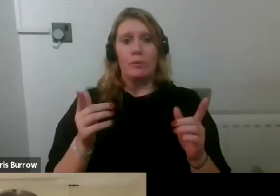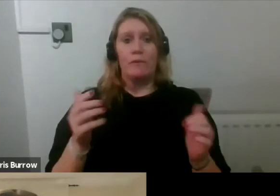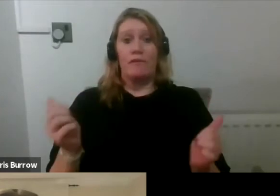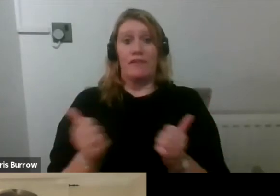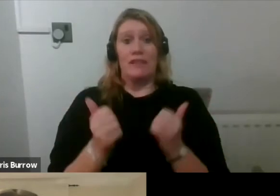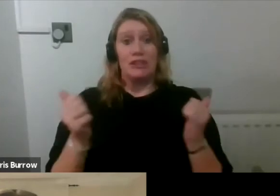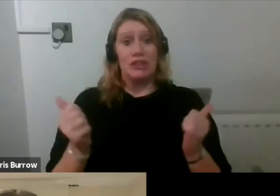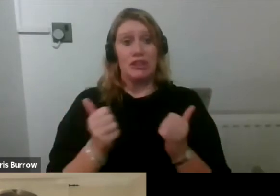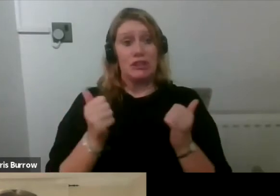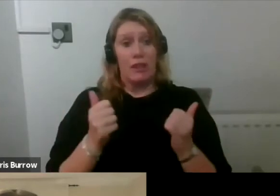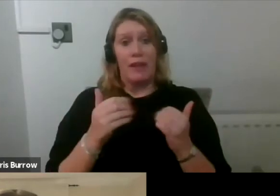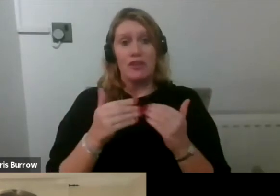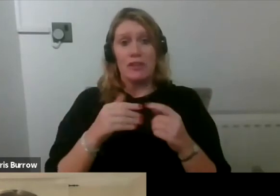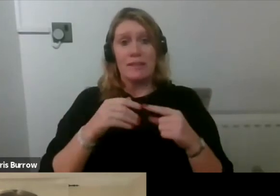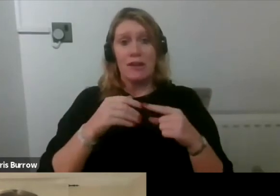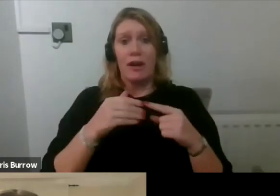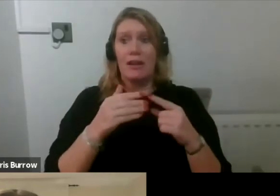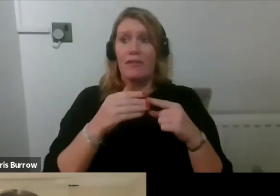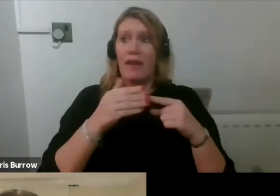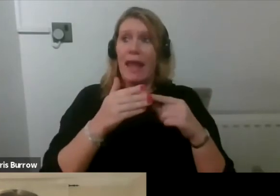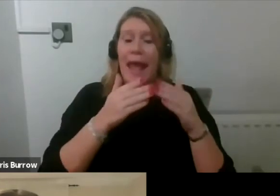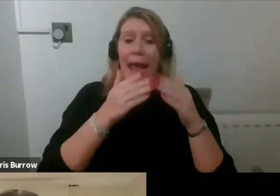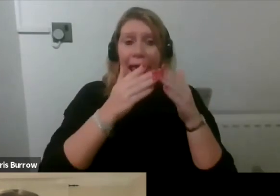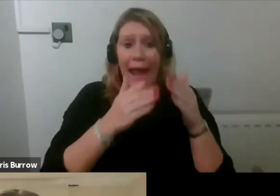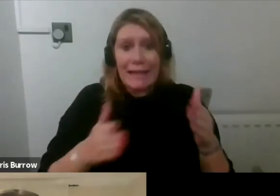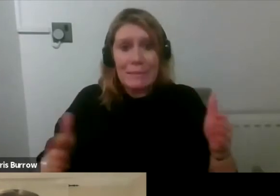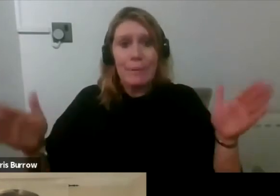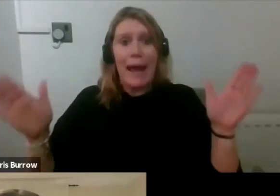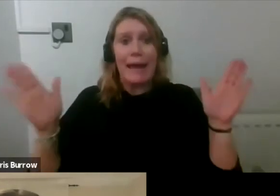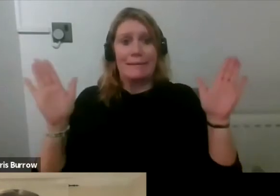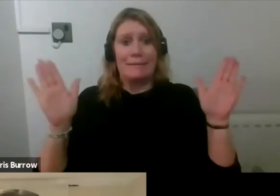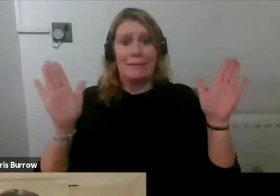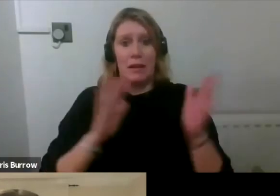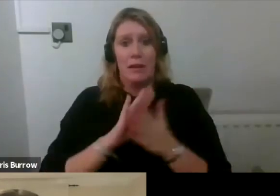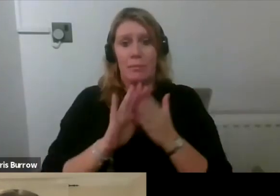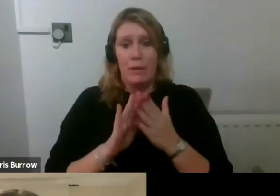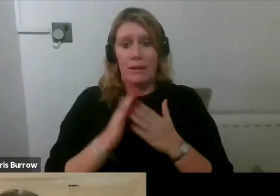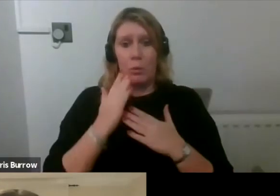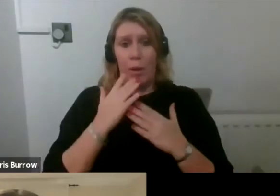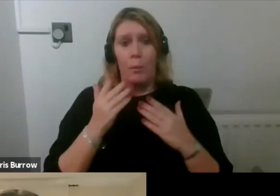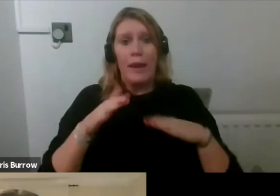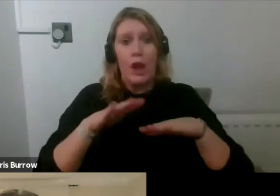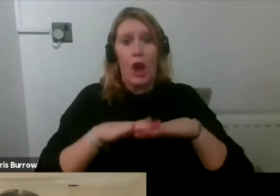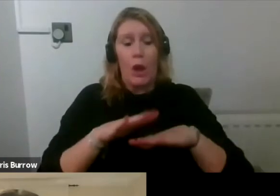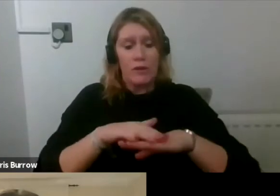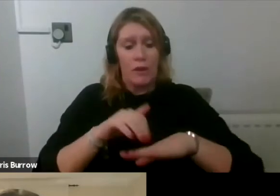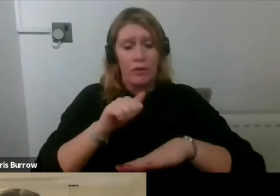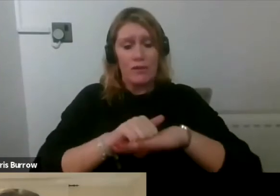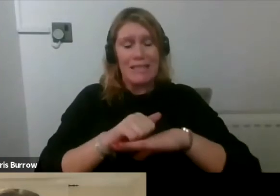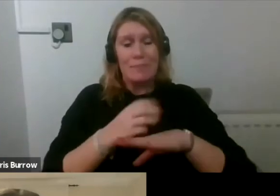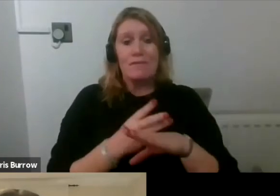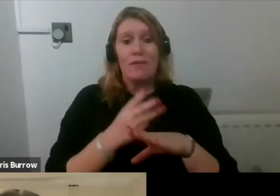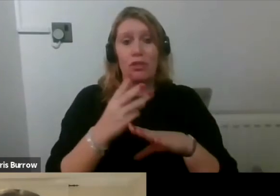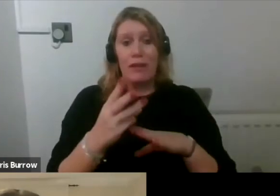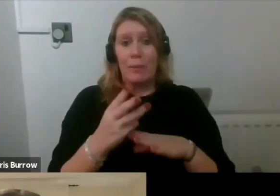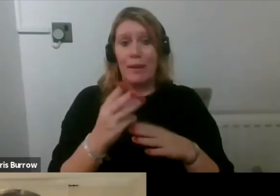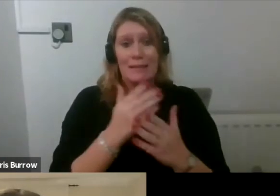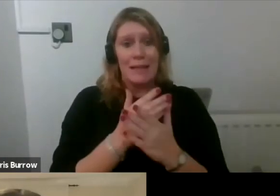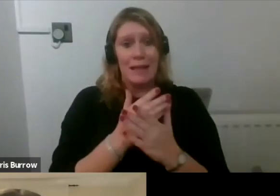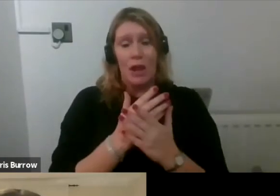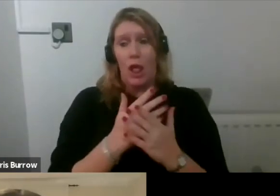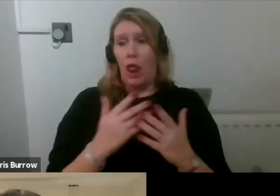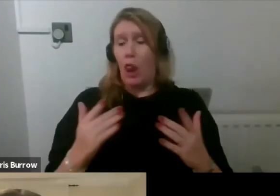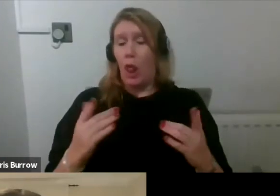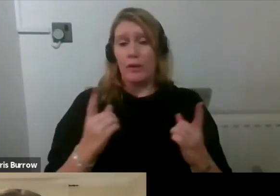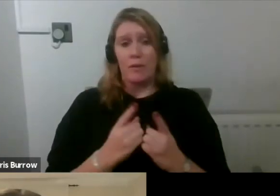And when we have our annual 3-week closure over Christmas, there's going to be plenty to do for anybody who's used to coming to